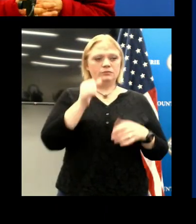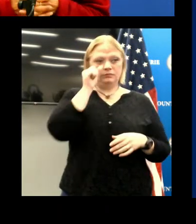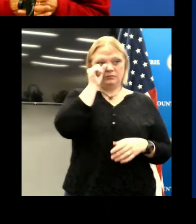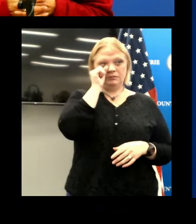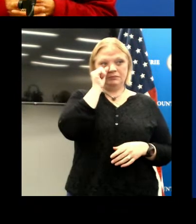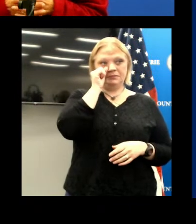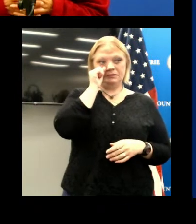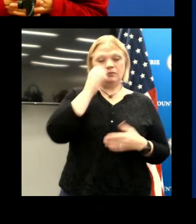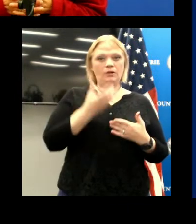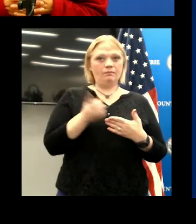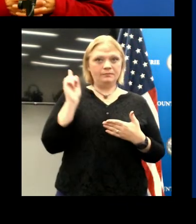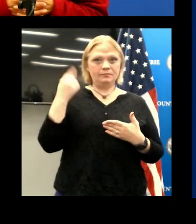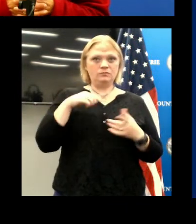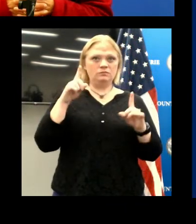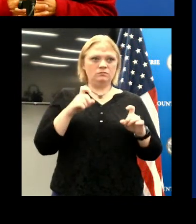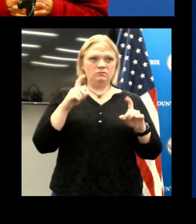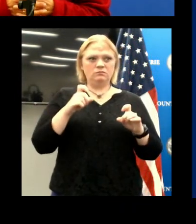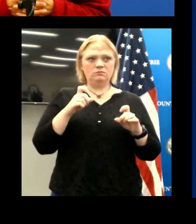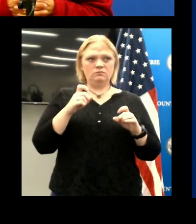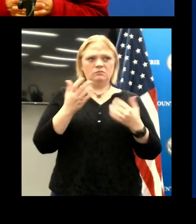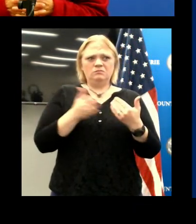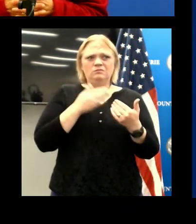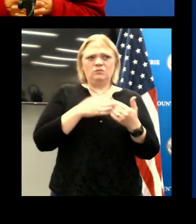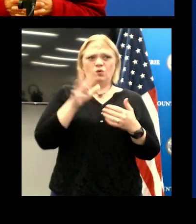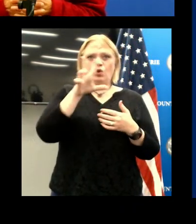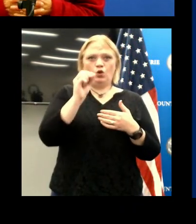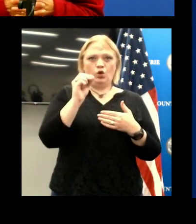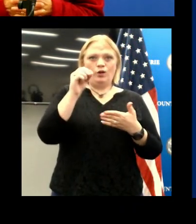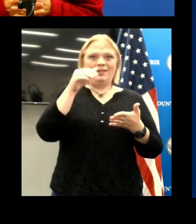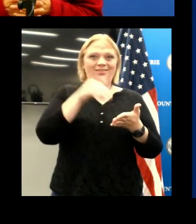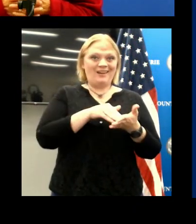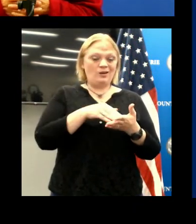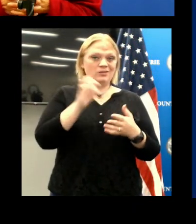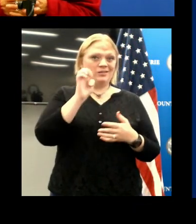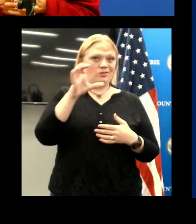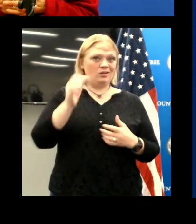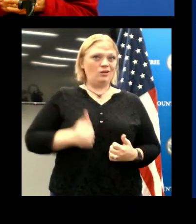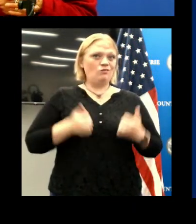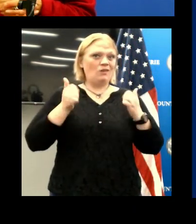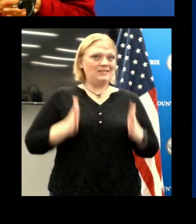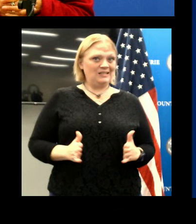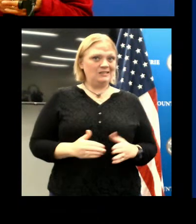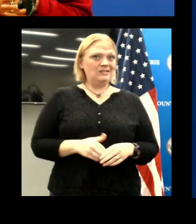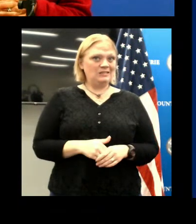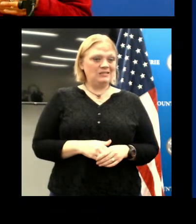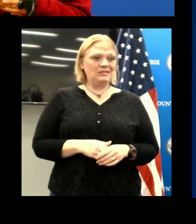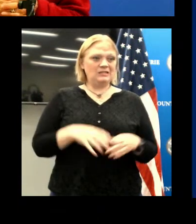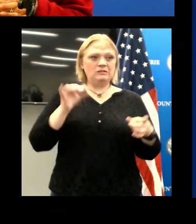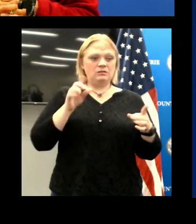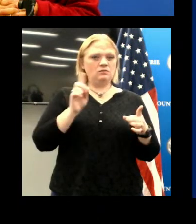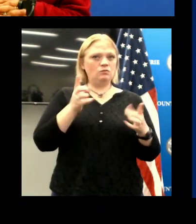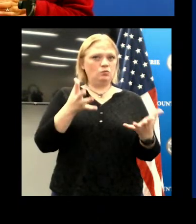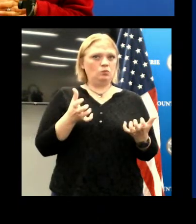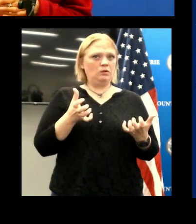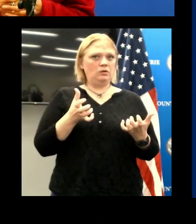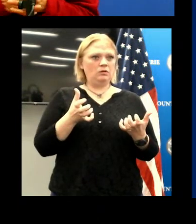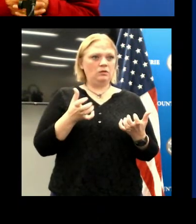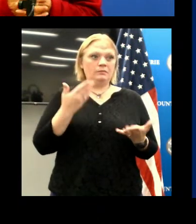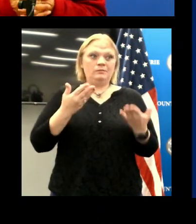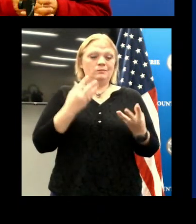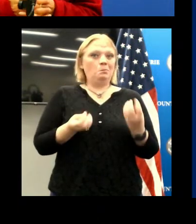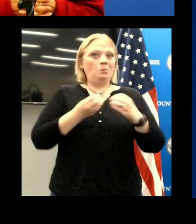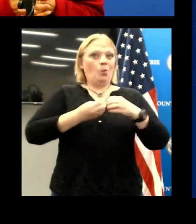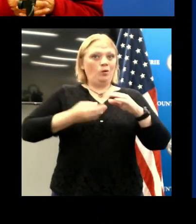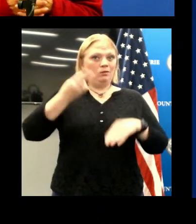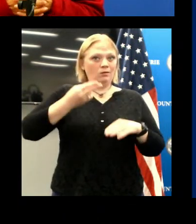last week we tested almost 30,000 Erie County residents, which is where we want to be, and in even higher numbers. We